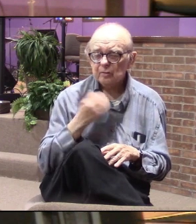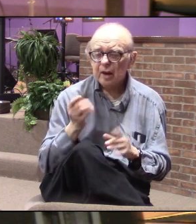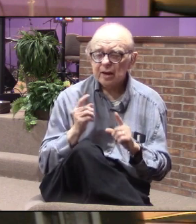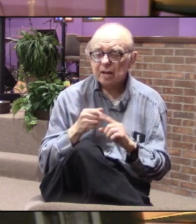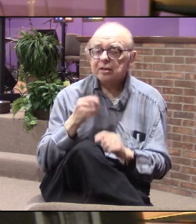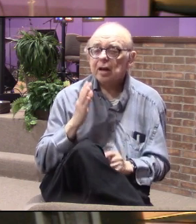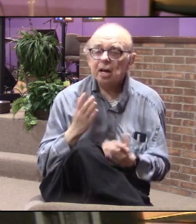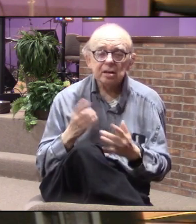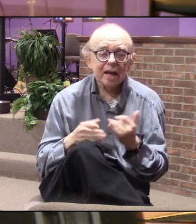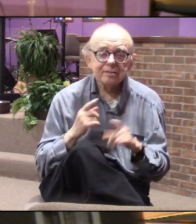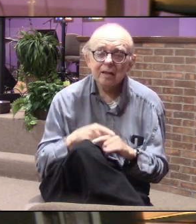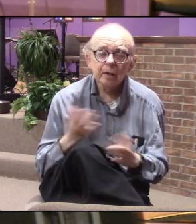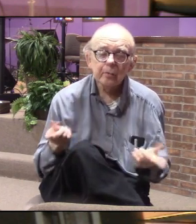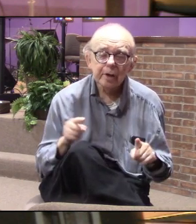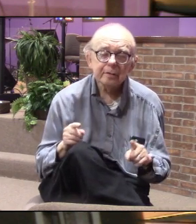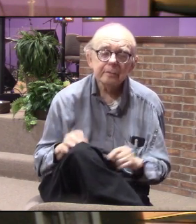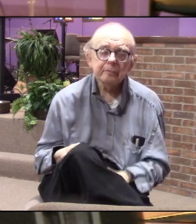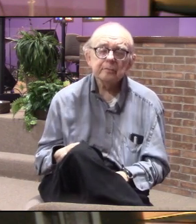God?